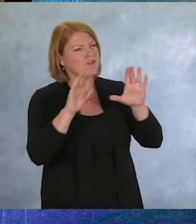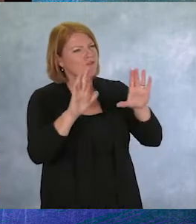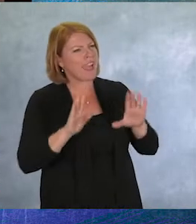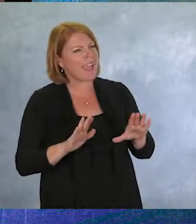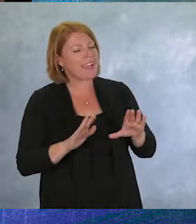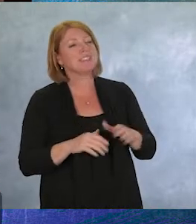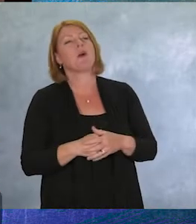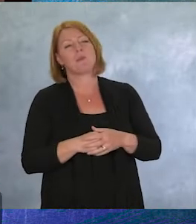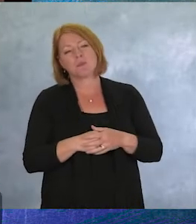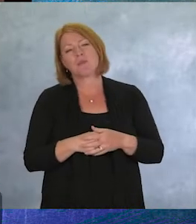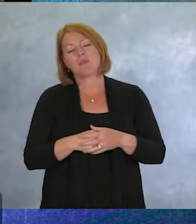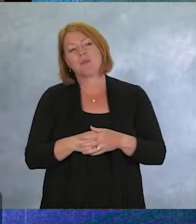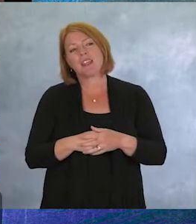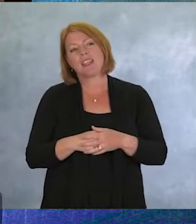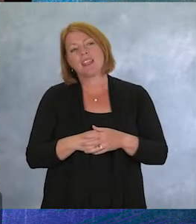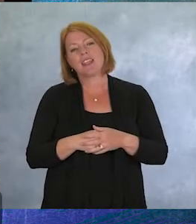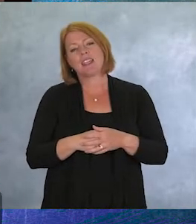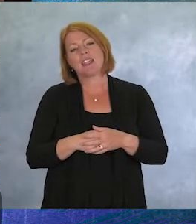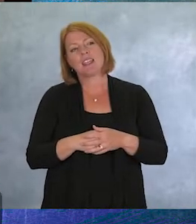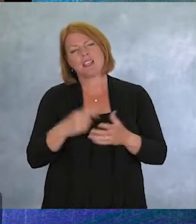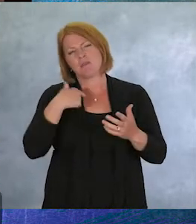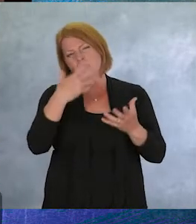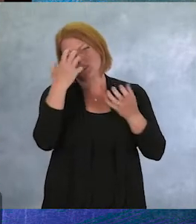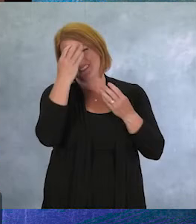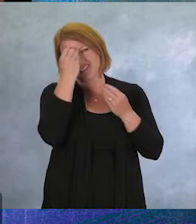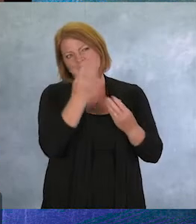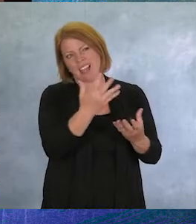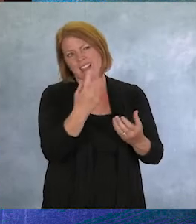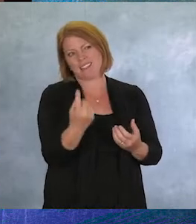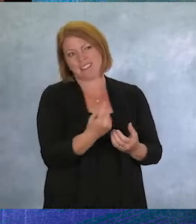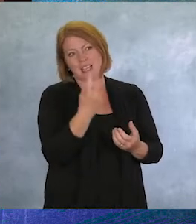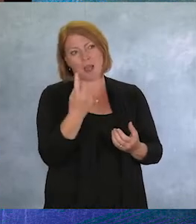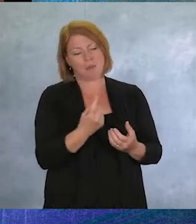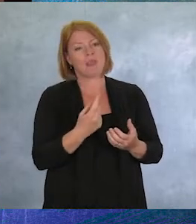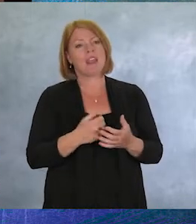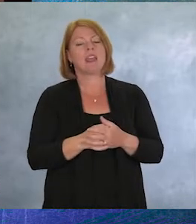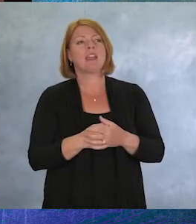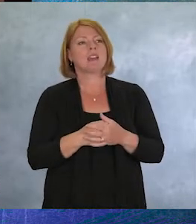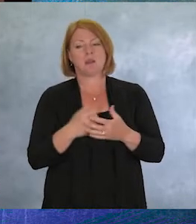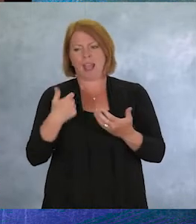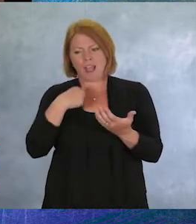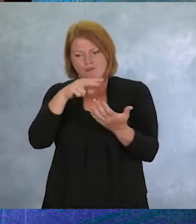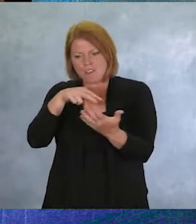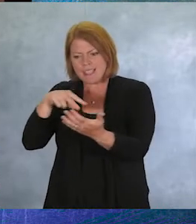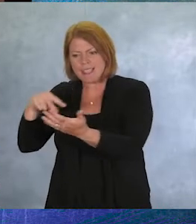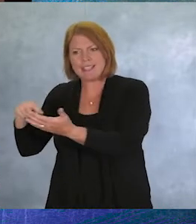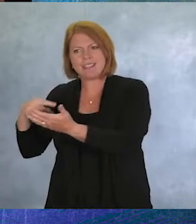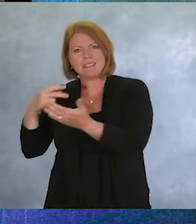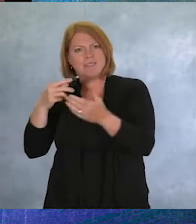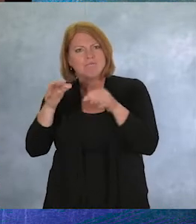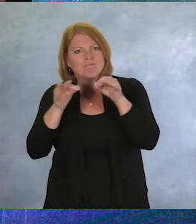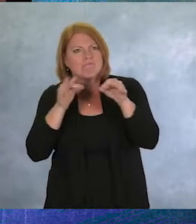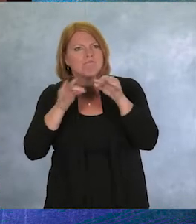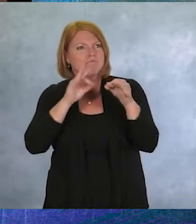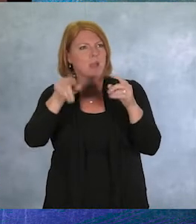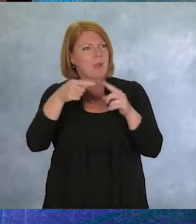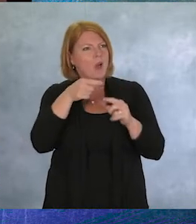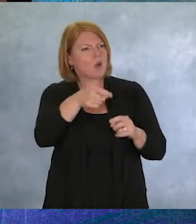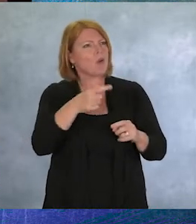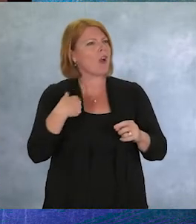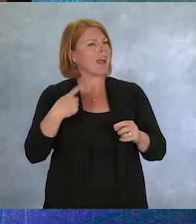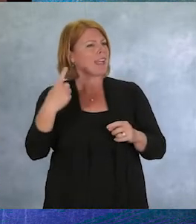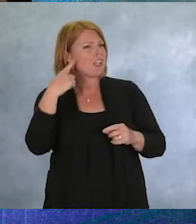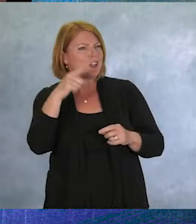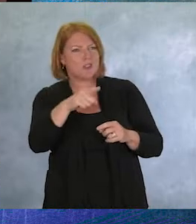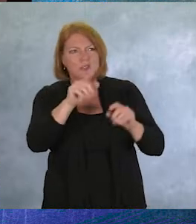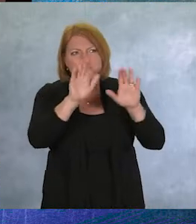Excellent. Well, here's the thing. I'll tell you this just from what I know about, just reading about you. Like, you're a really